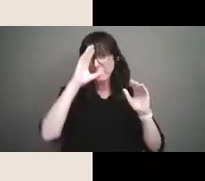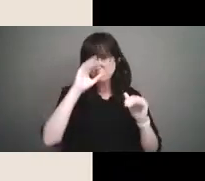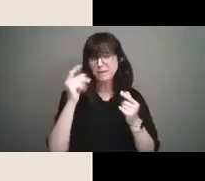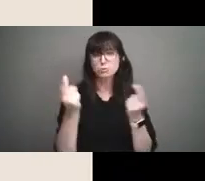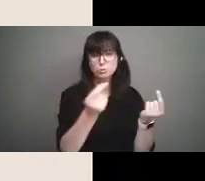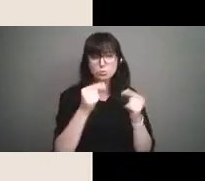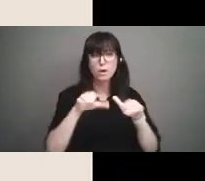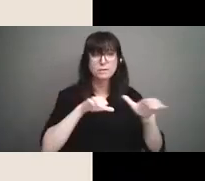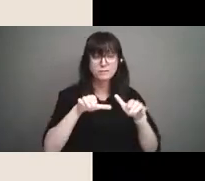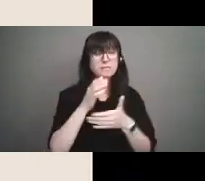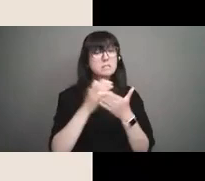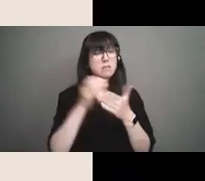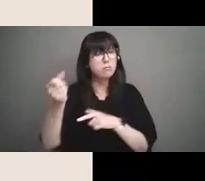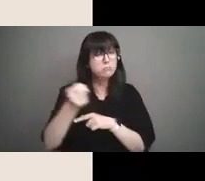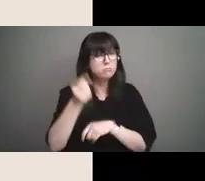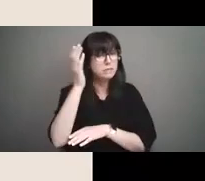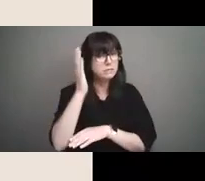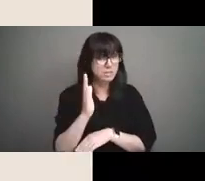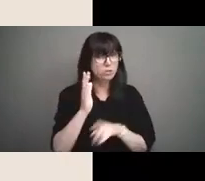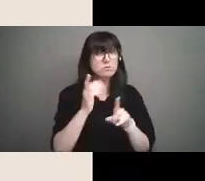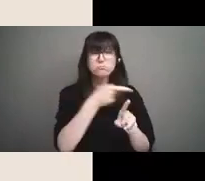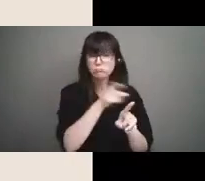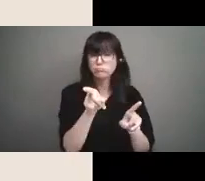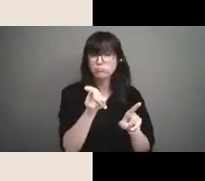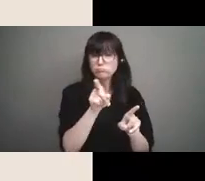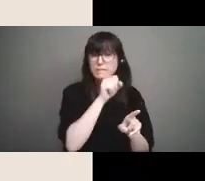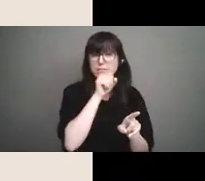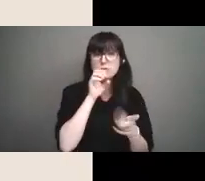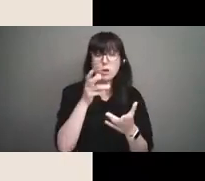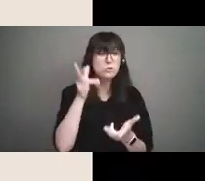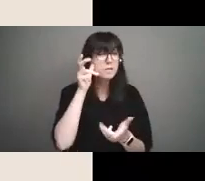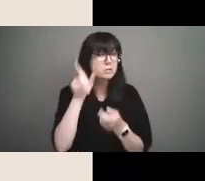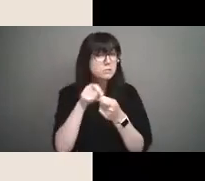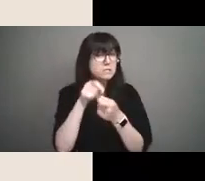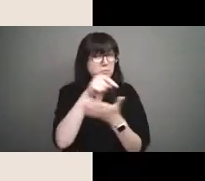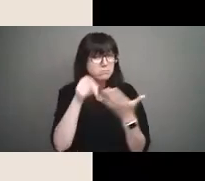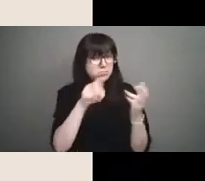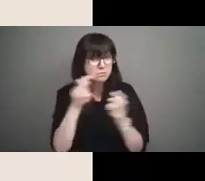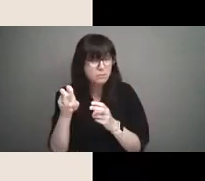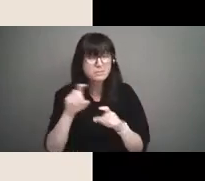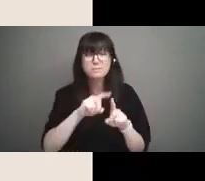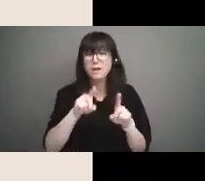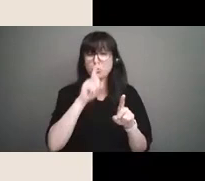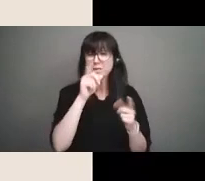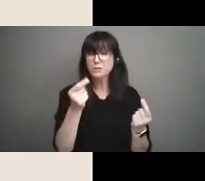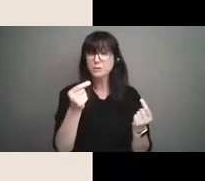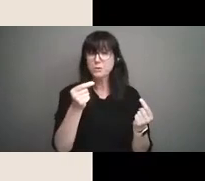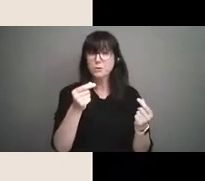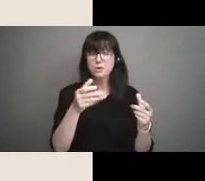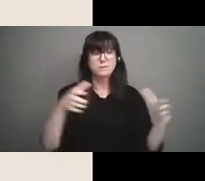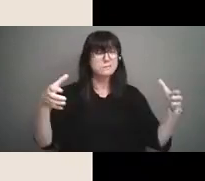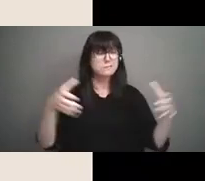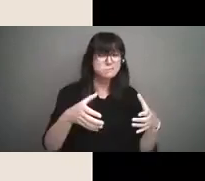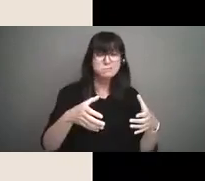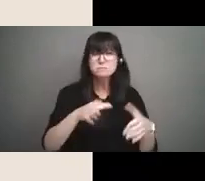have had some guest speakers at the request of the participants, but collaboratively, what they're really doing is exploring, you know, their experience of